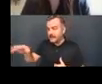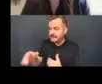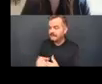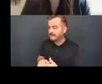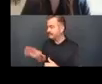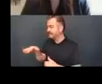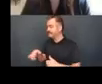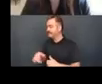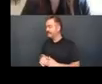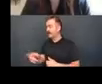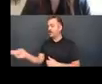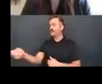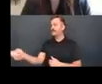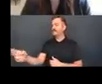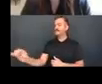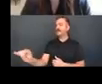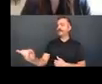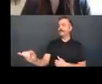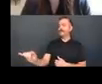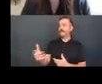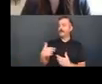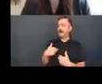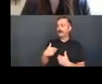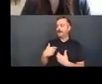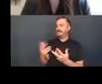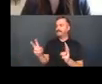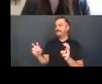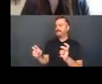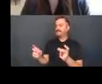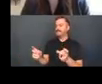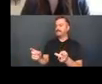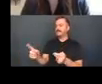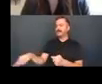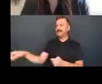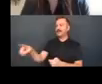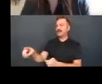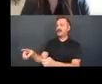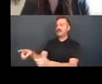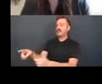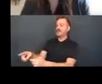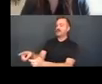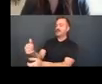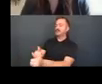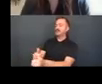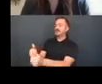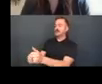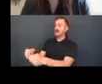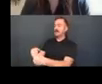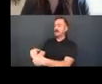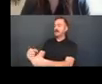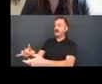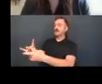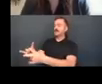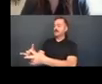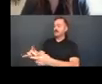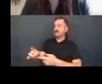a fellow, as a dyad that itself functions individually in developing a trust relationship with